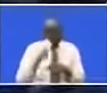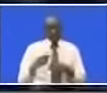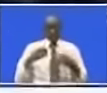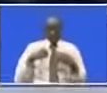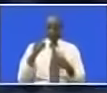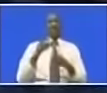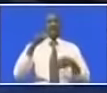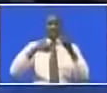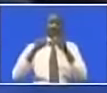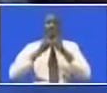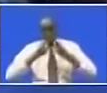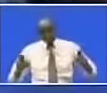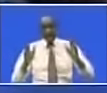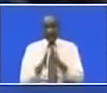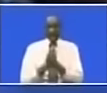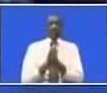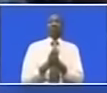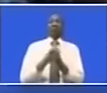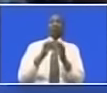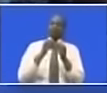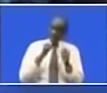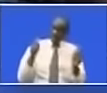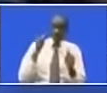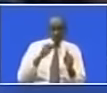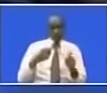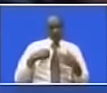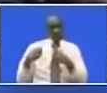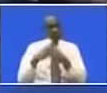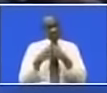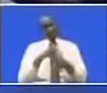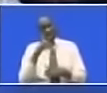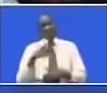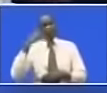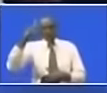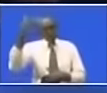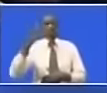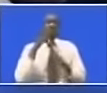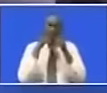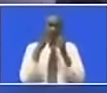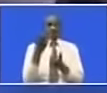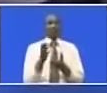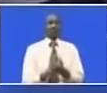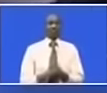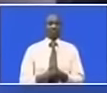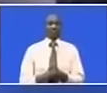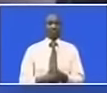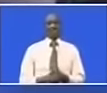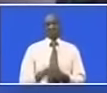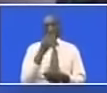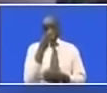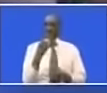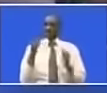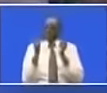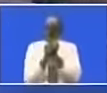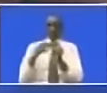with this election with peace and serenity and come together to face other challenges awaiting the Ivorian nation. Three of the 10